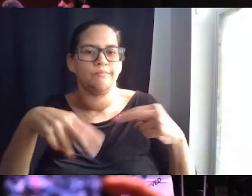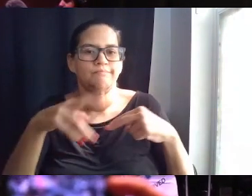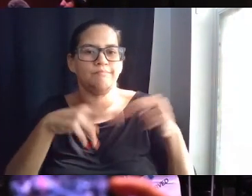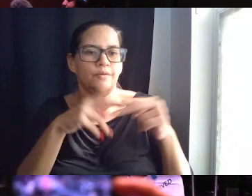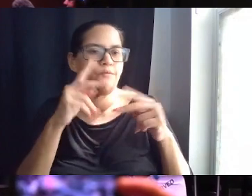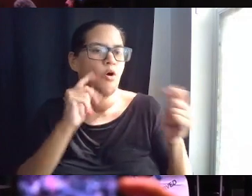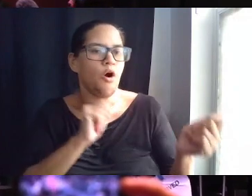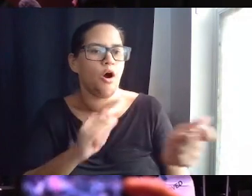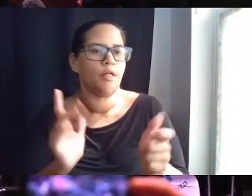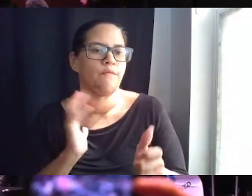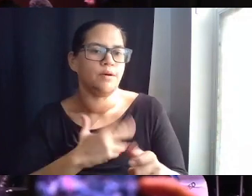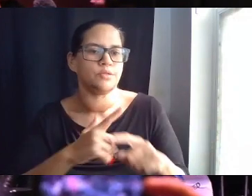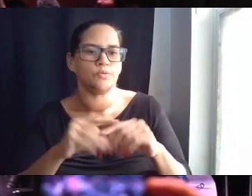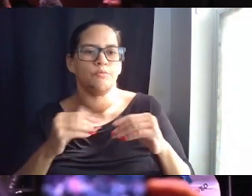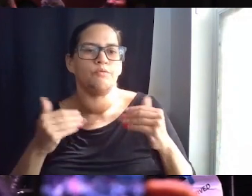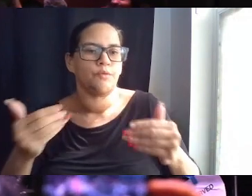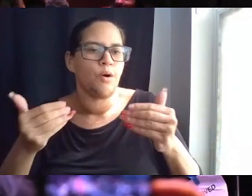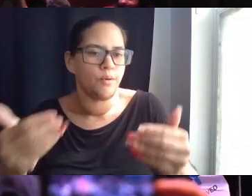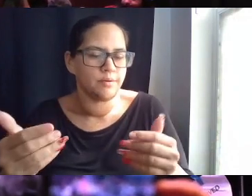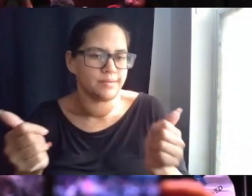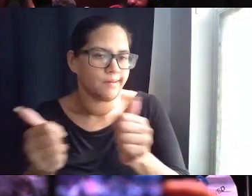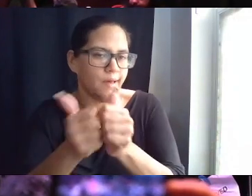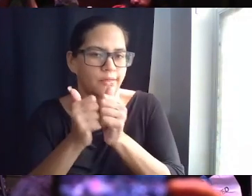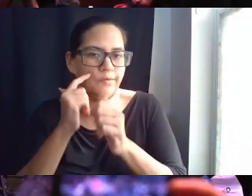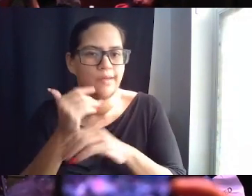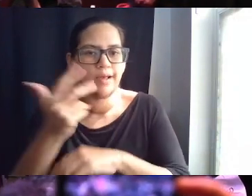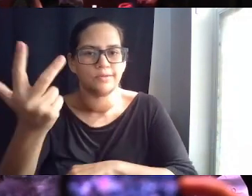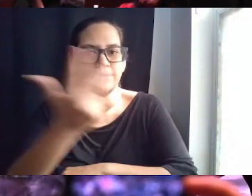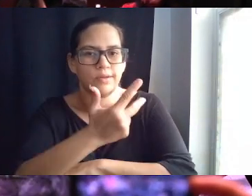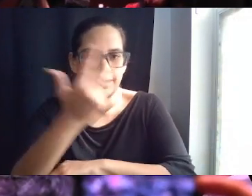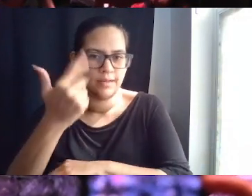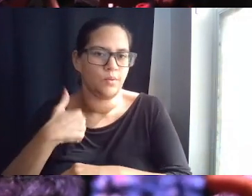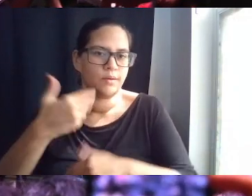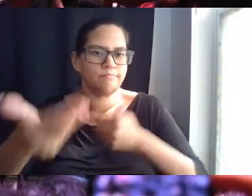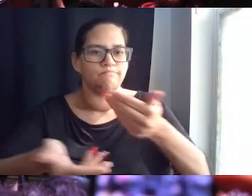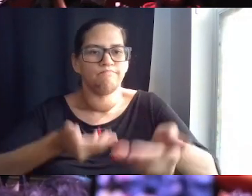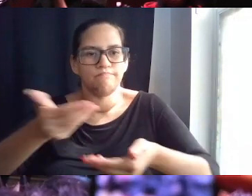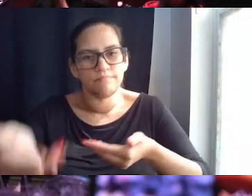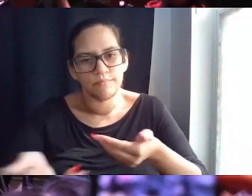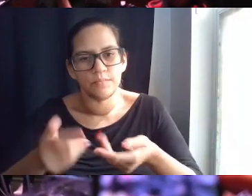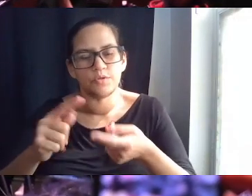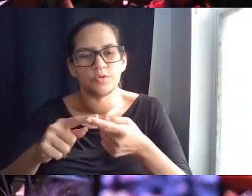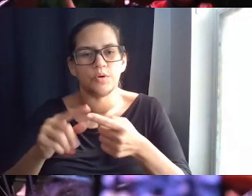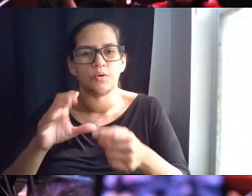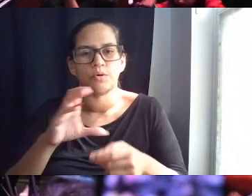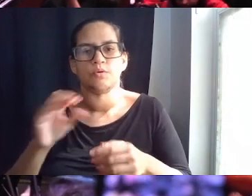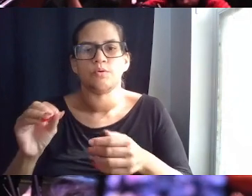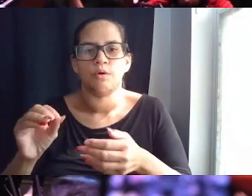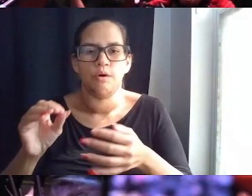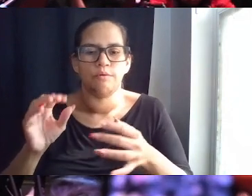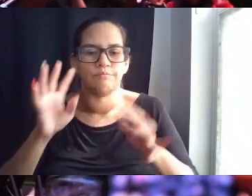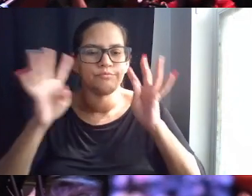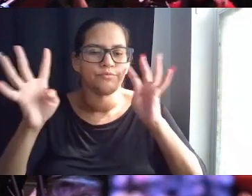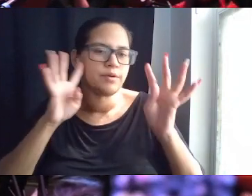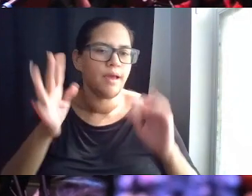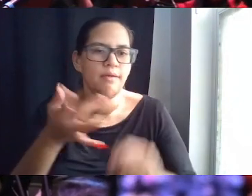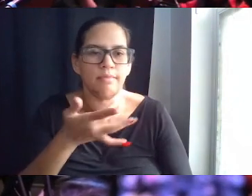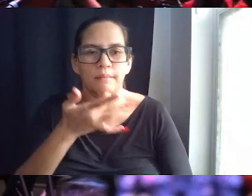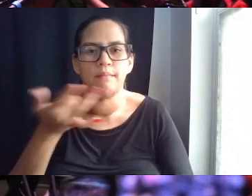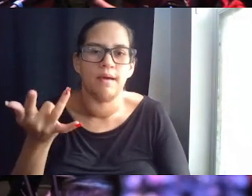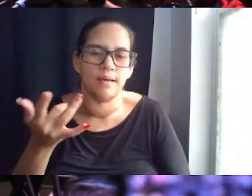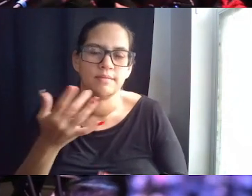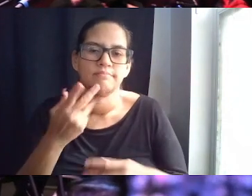forward together. And so for the next 3 days, we invite you to co-create the best, kind-hearted, fun,